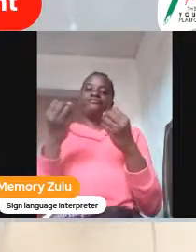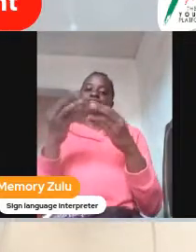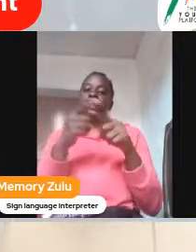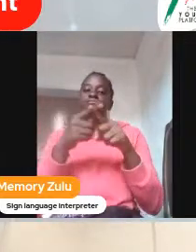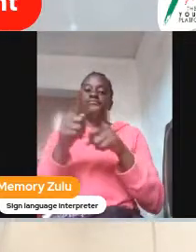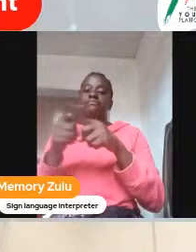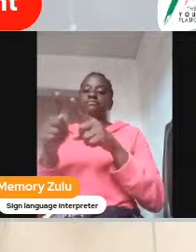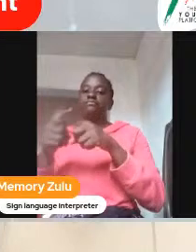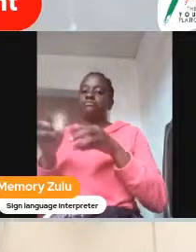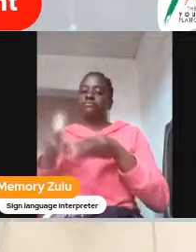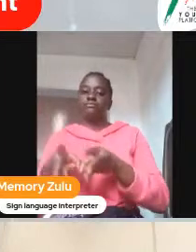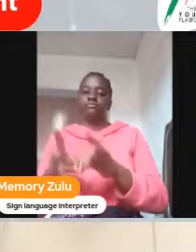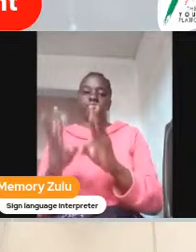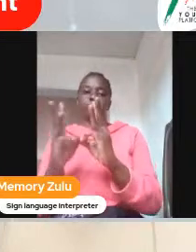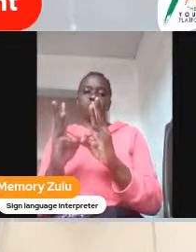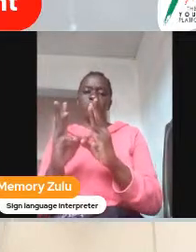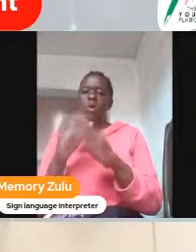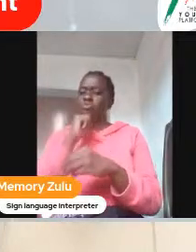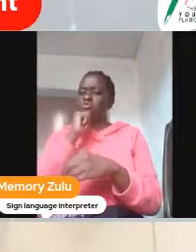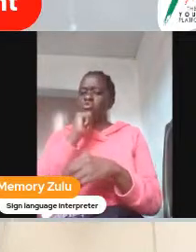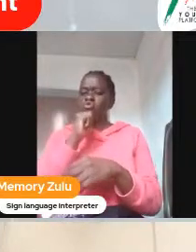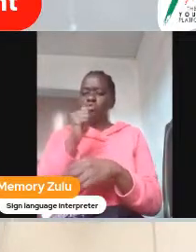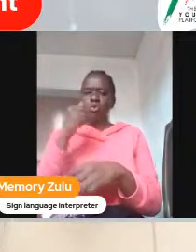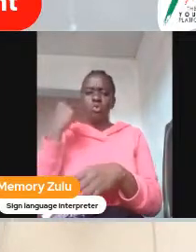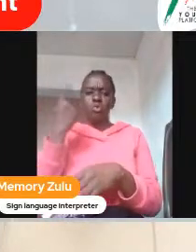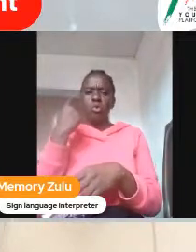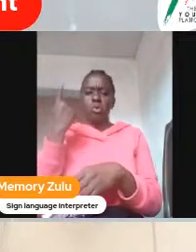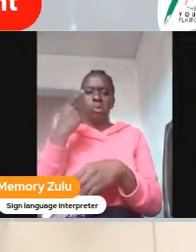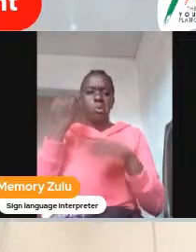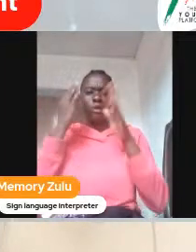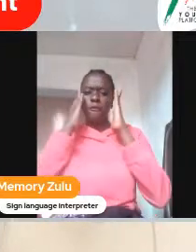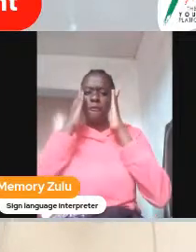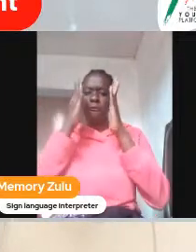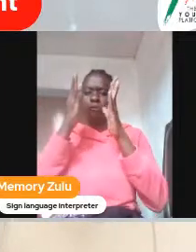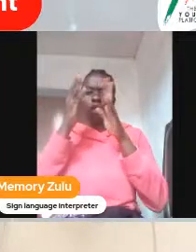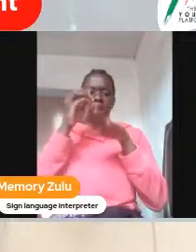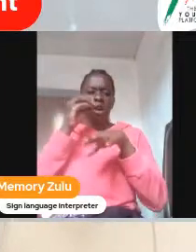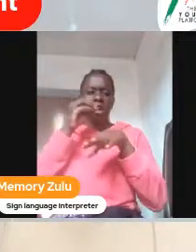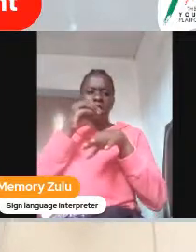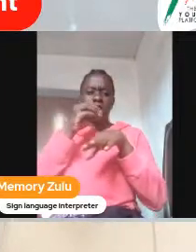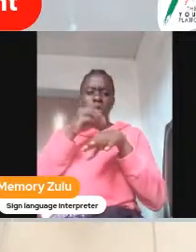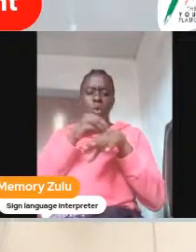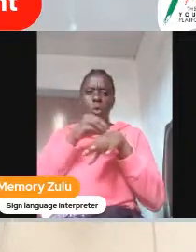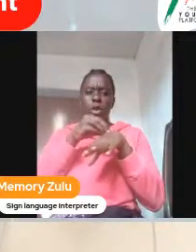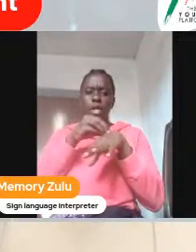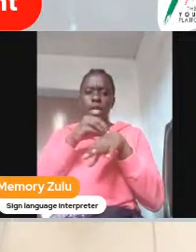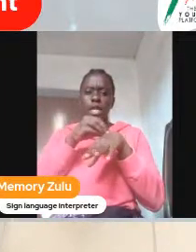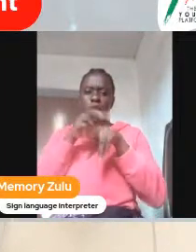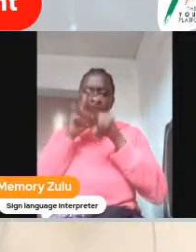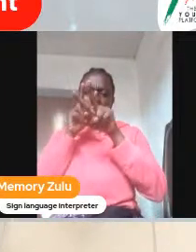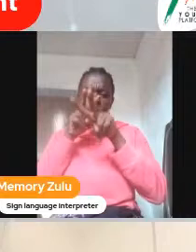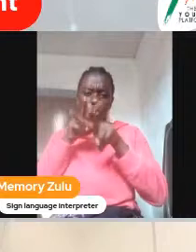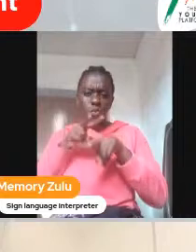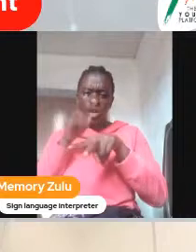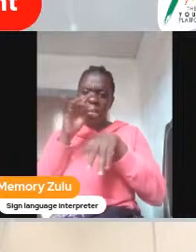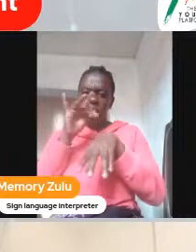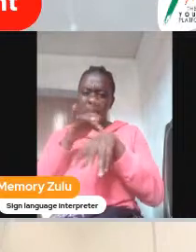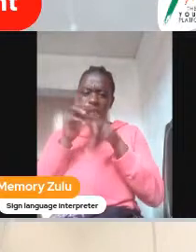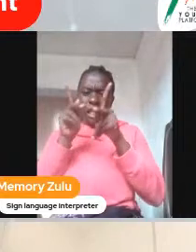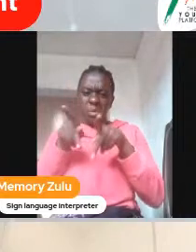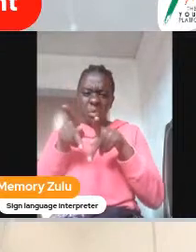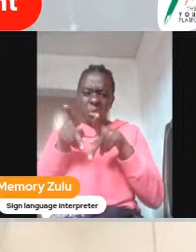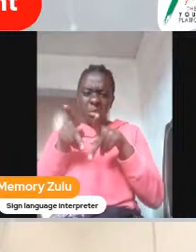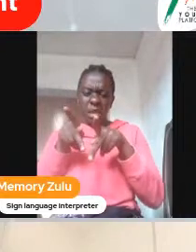at the presenting factor, like maybe a chunk. It might be a chunk or maybe it can be a pimple, but for us to